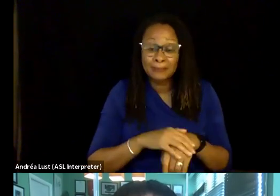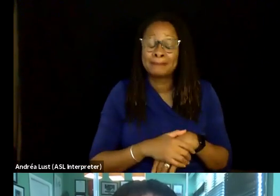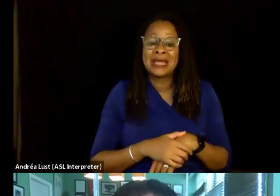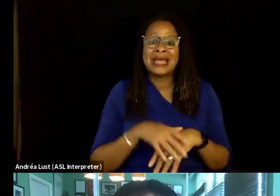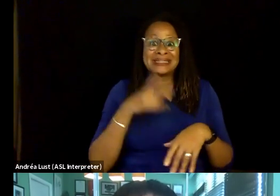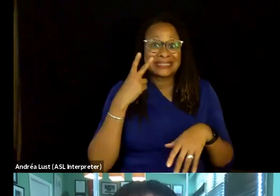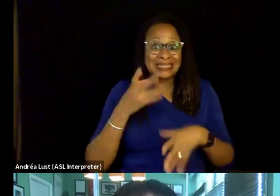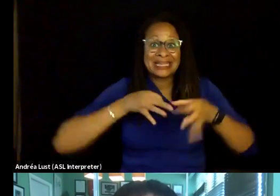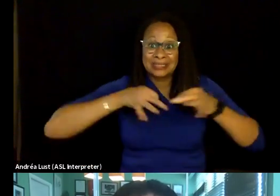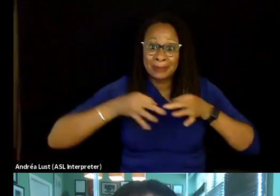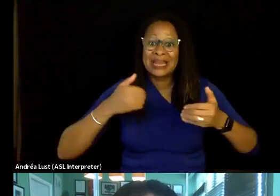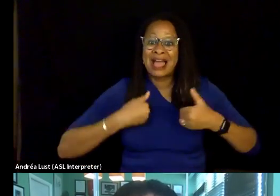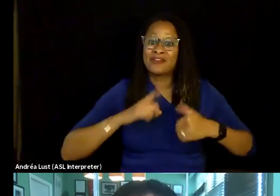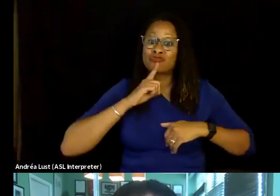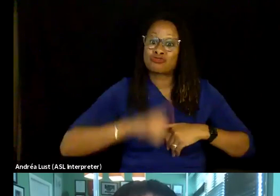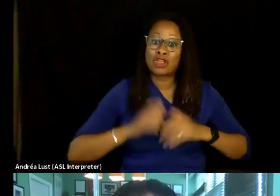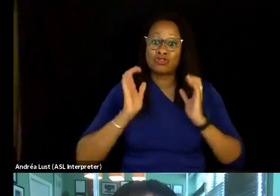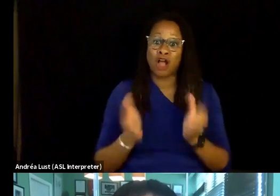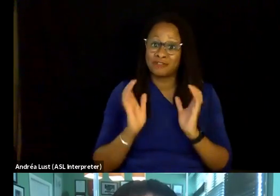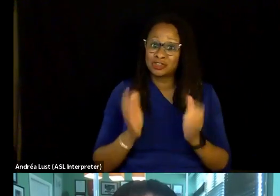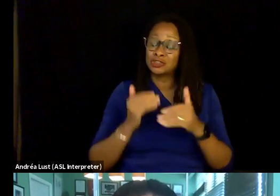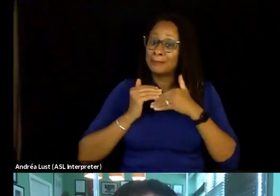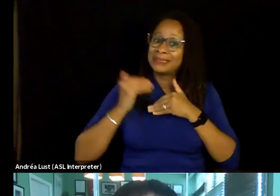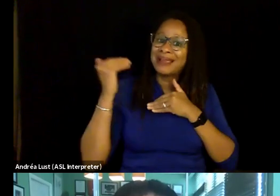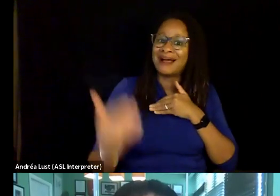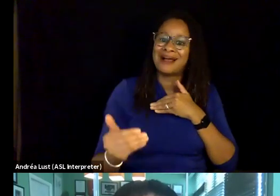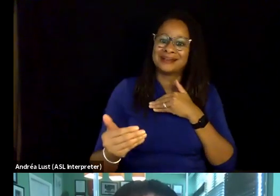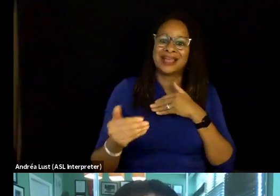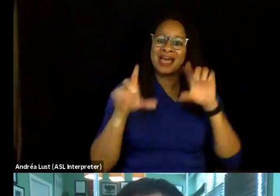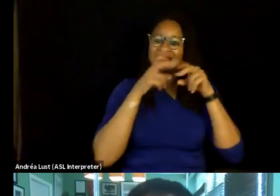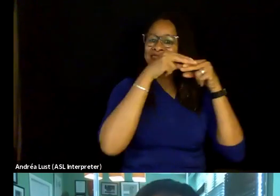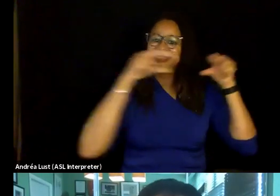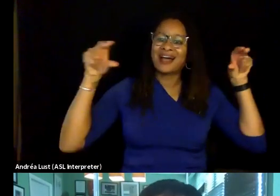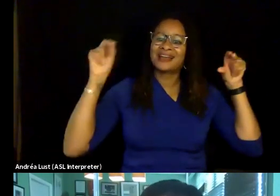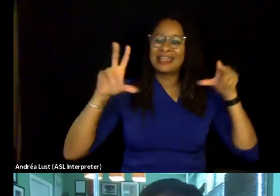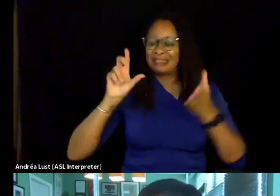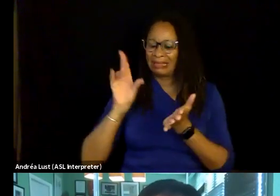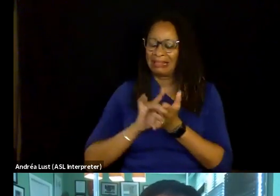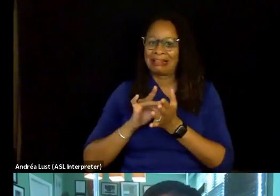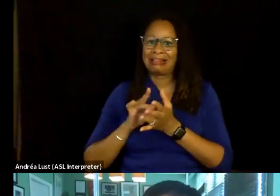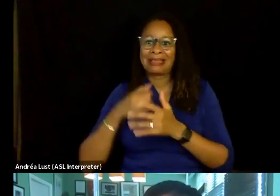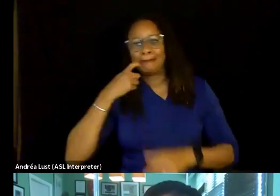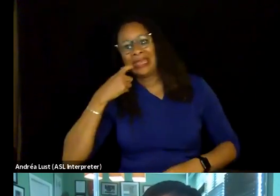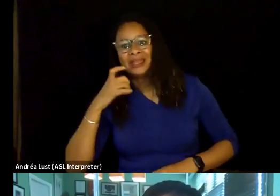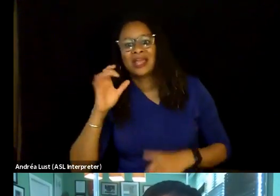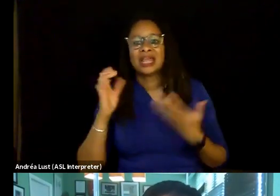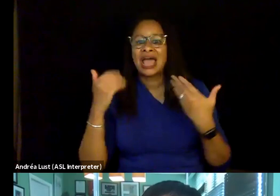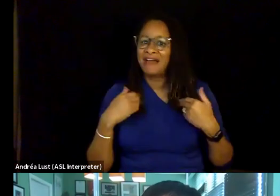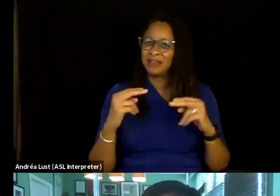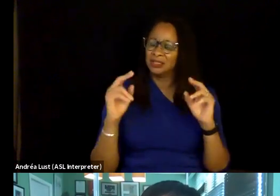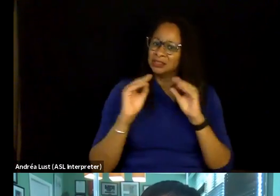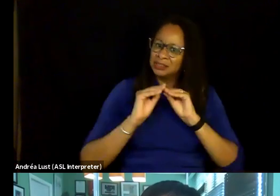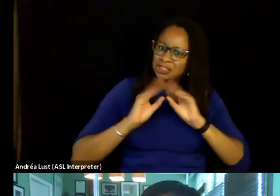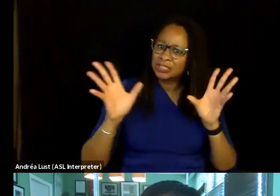explain and have a real conversation beyond just the headlines and the clickbait and have that nuanced conversation. I think that's